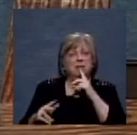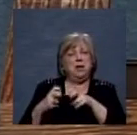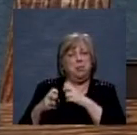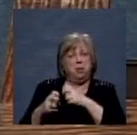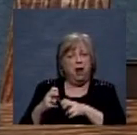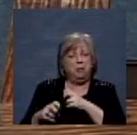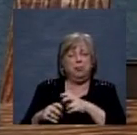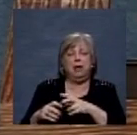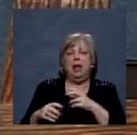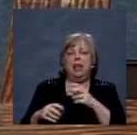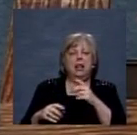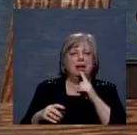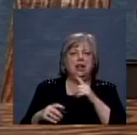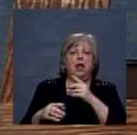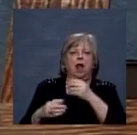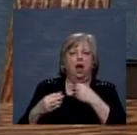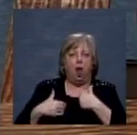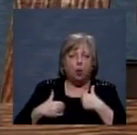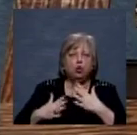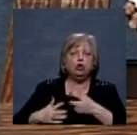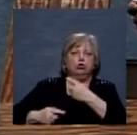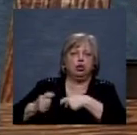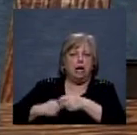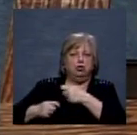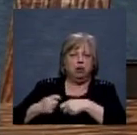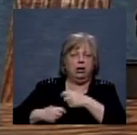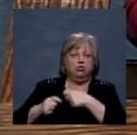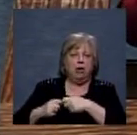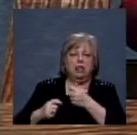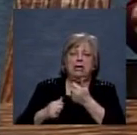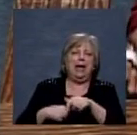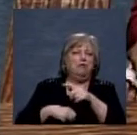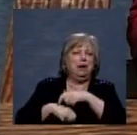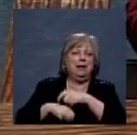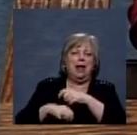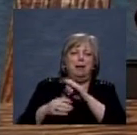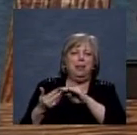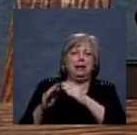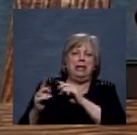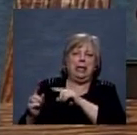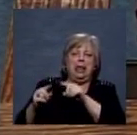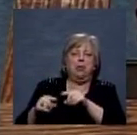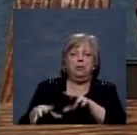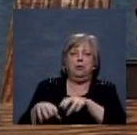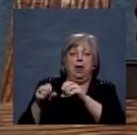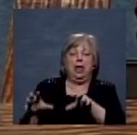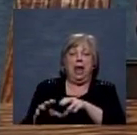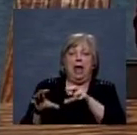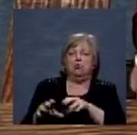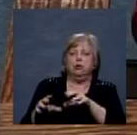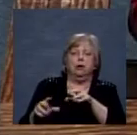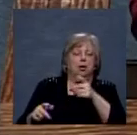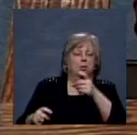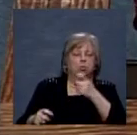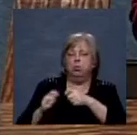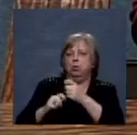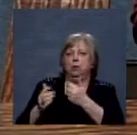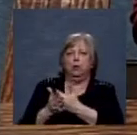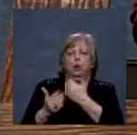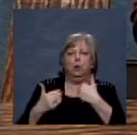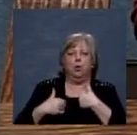Every time the city comes up to do something with this house, it goes to a new owner. There's a new owner all of a sudden. And then we go back to